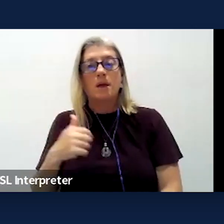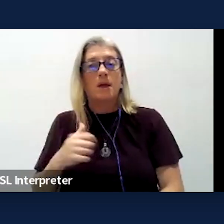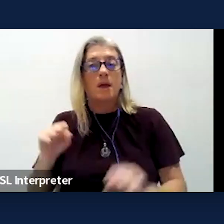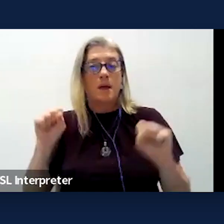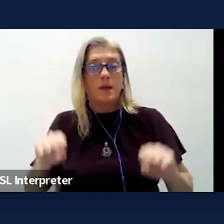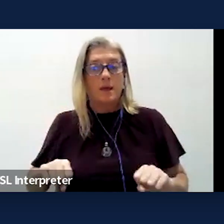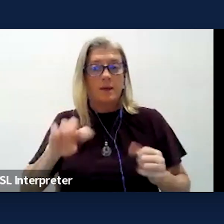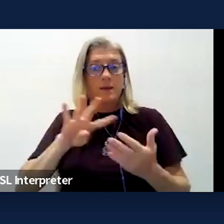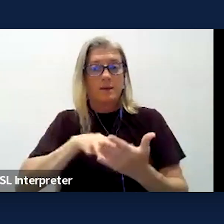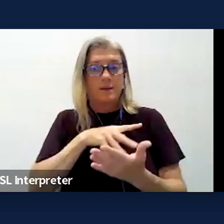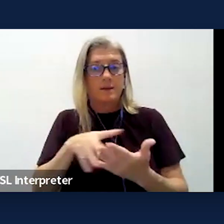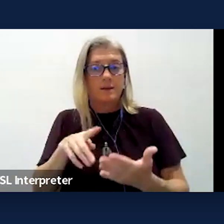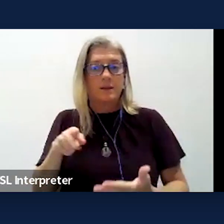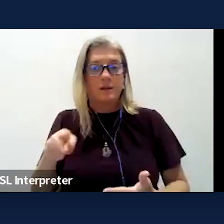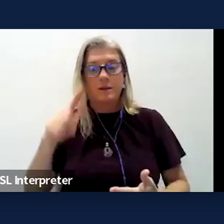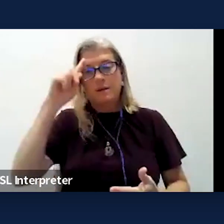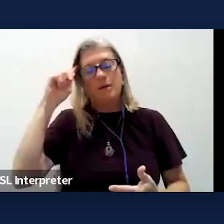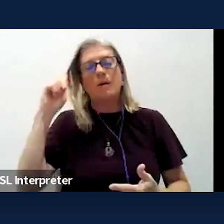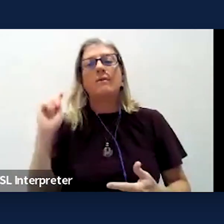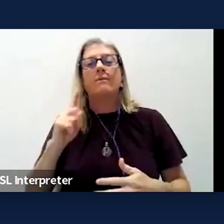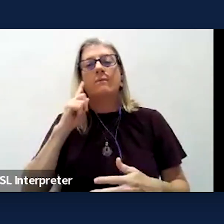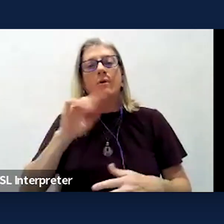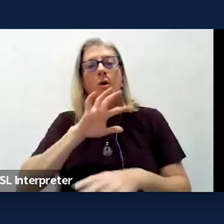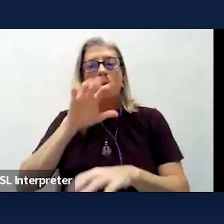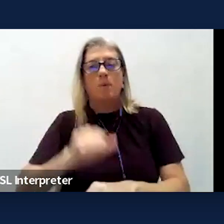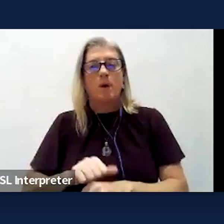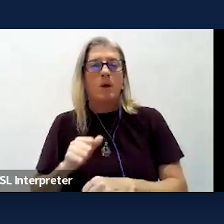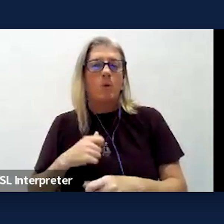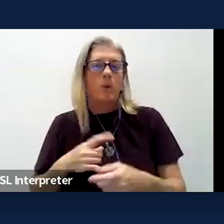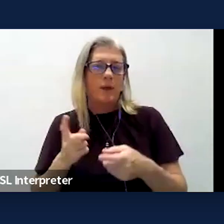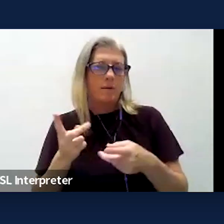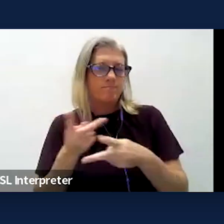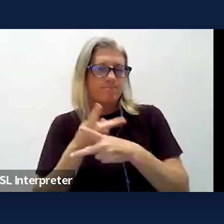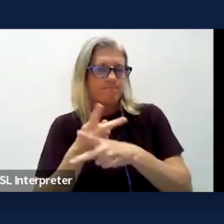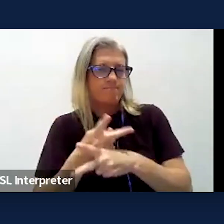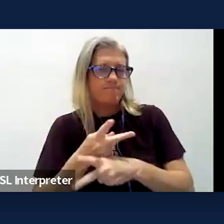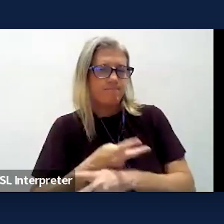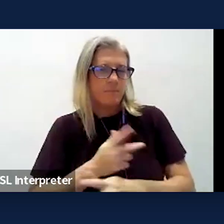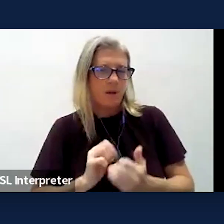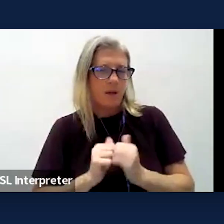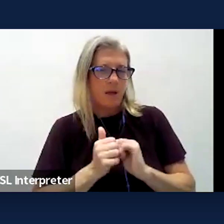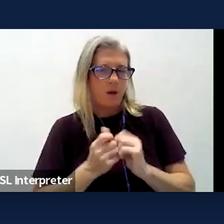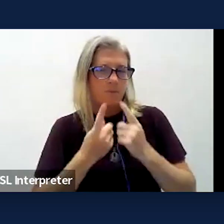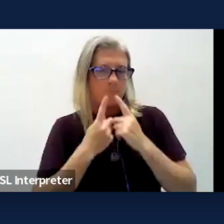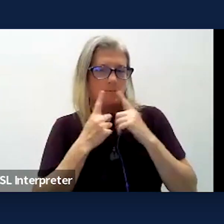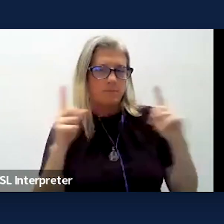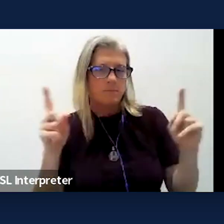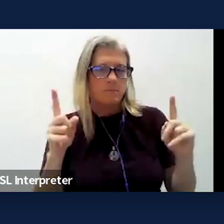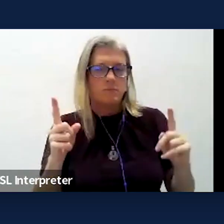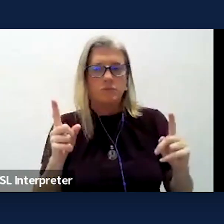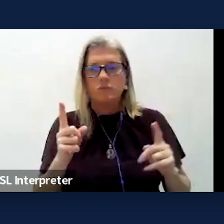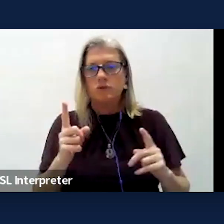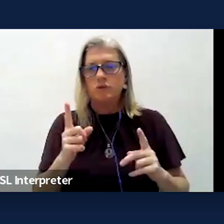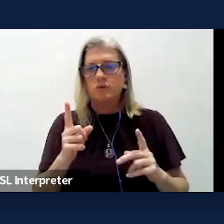you scheduled for Okay. an Okay. appointment. All And right. we can tease this out, Okay. to optimize